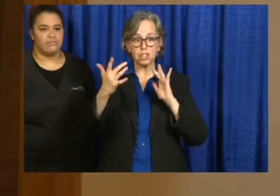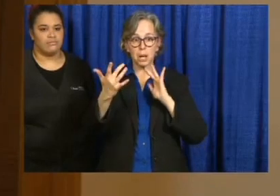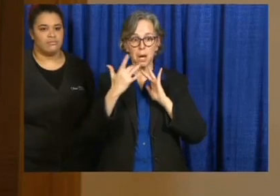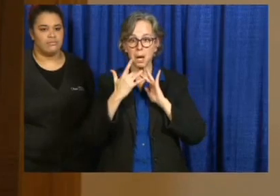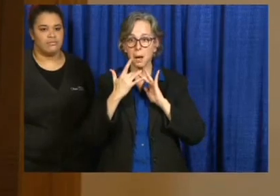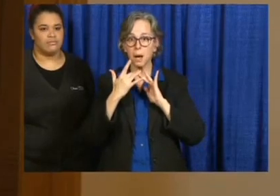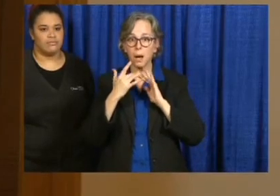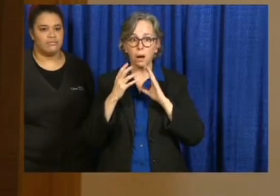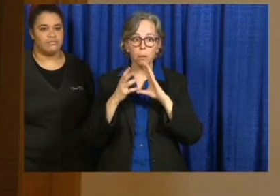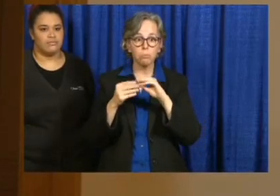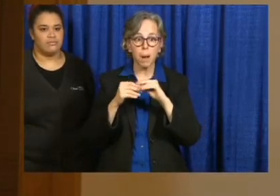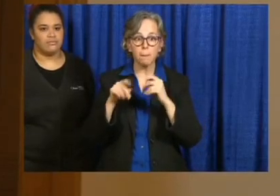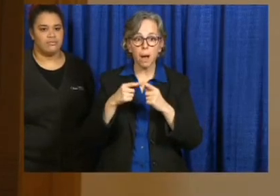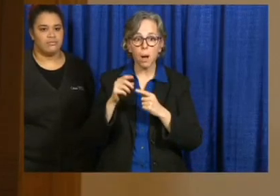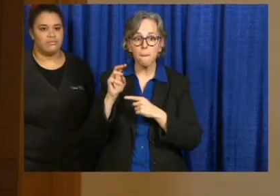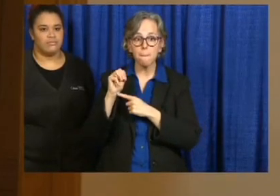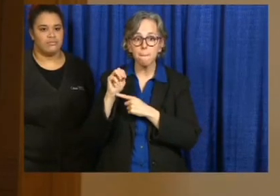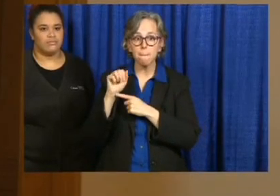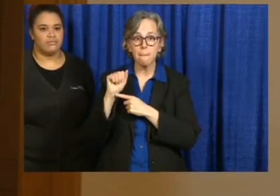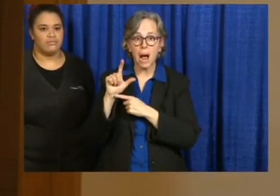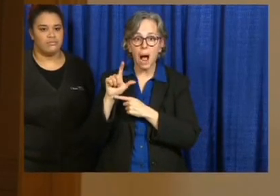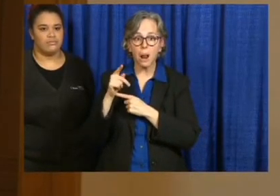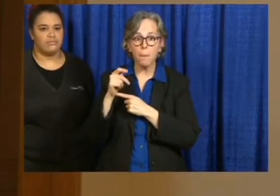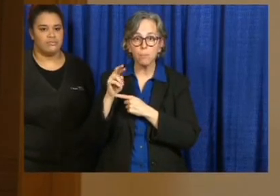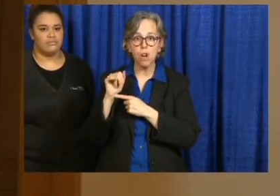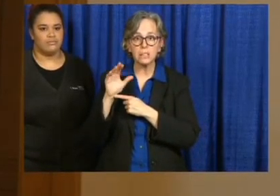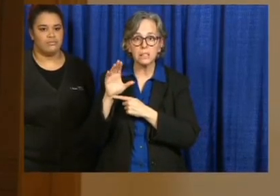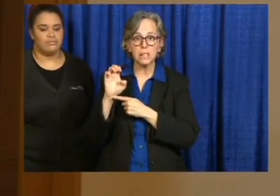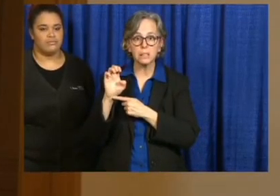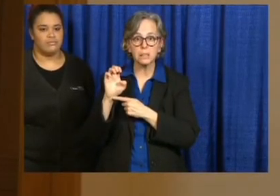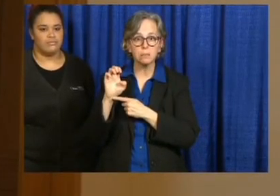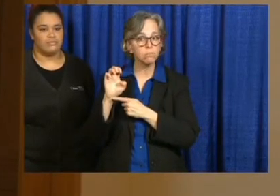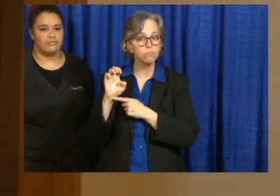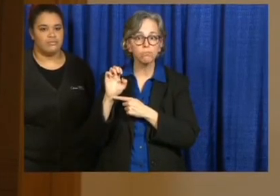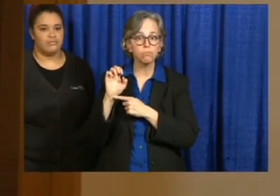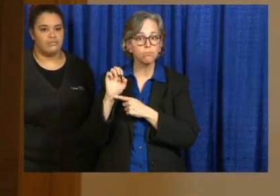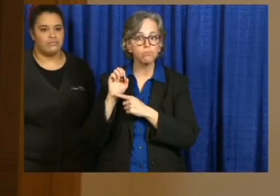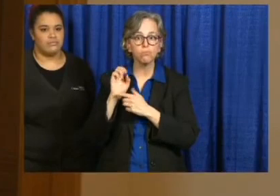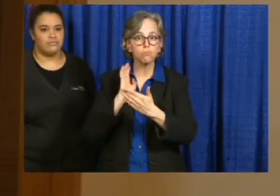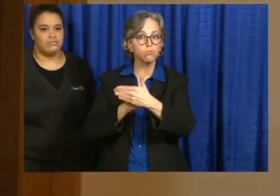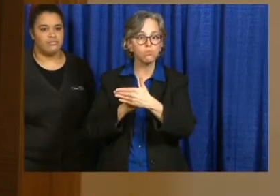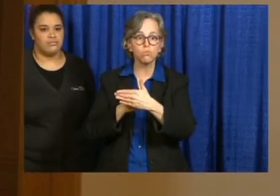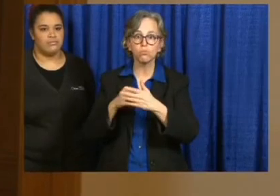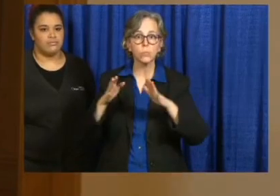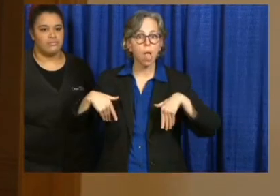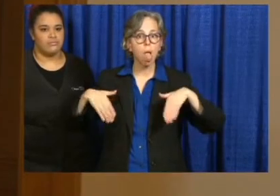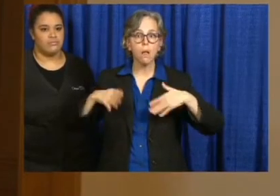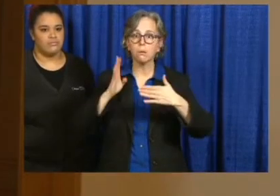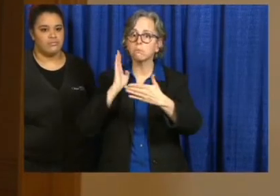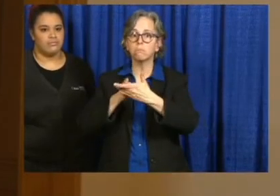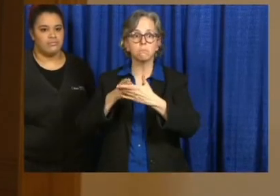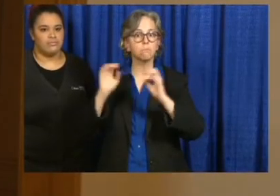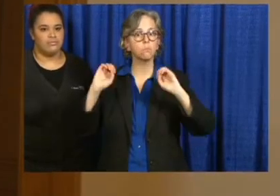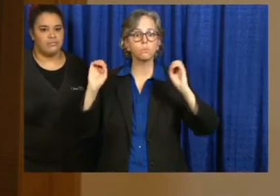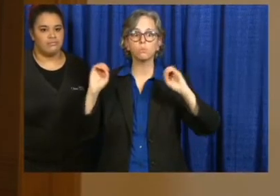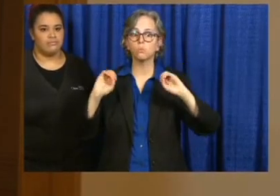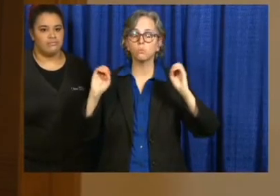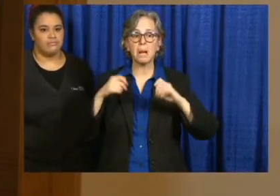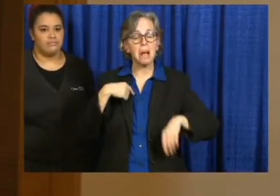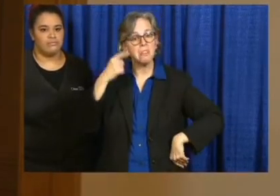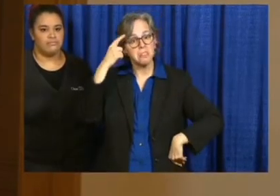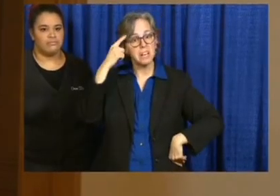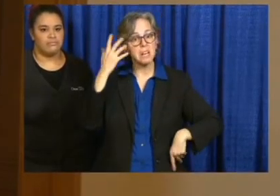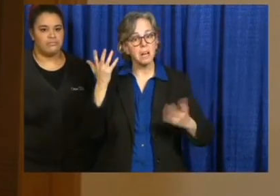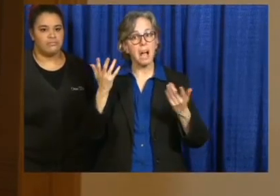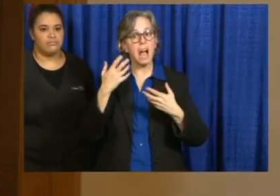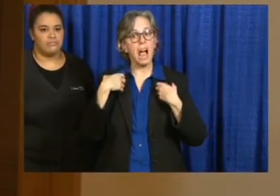we are very open to understanding what our healthcare systems need to do their very best job as they confront this,